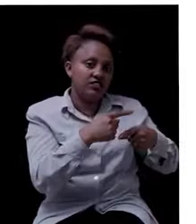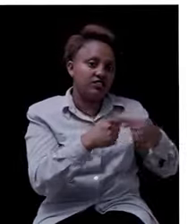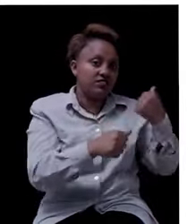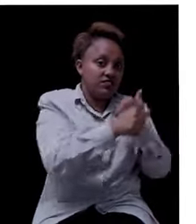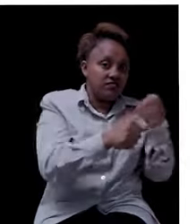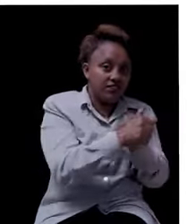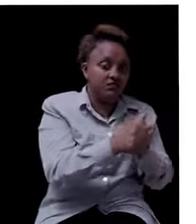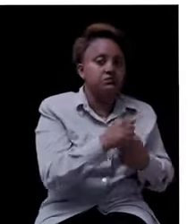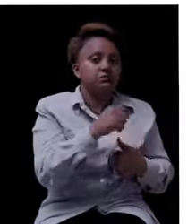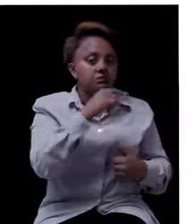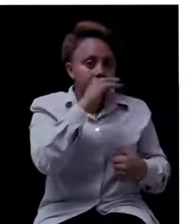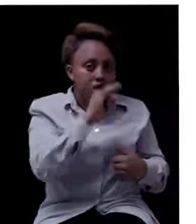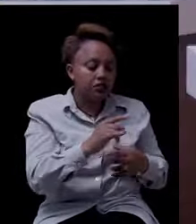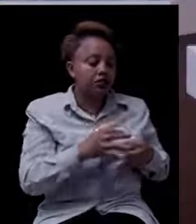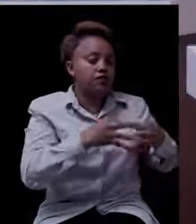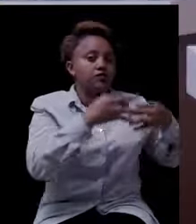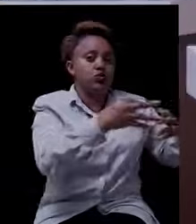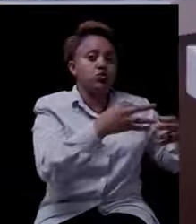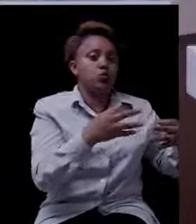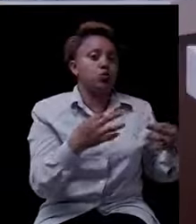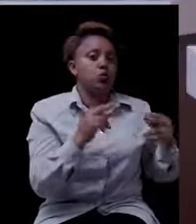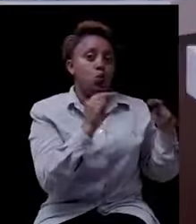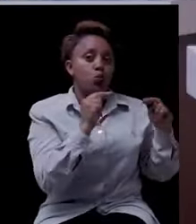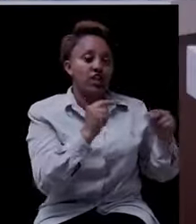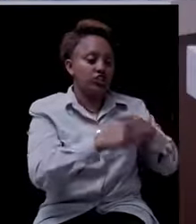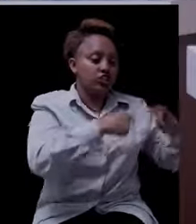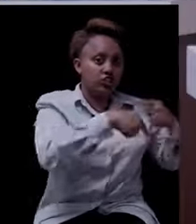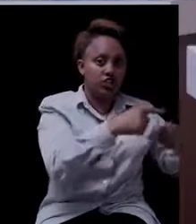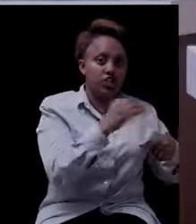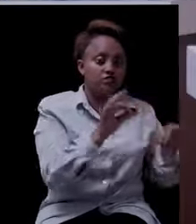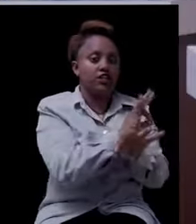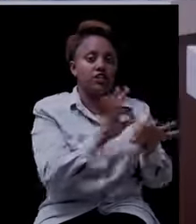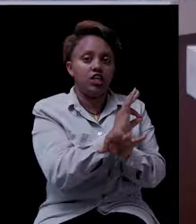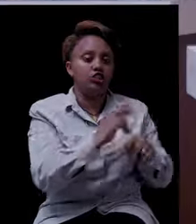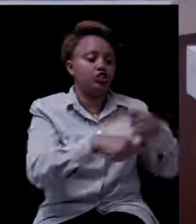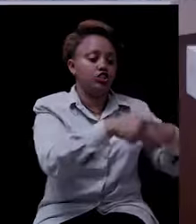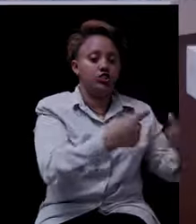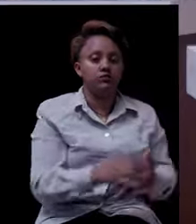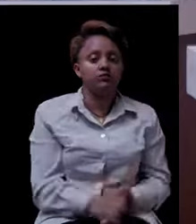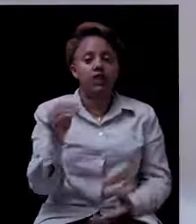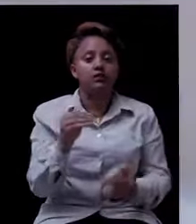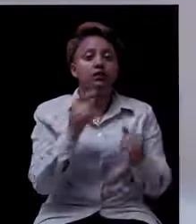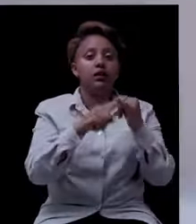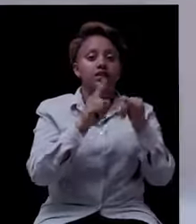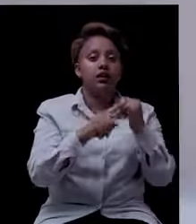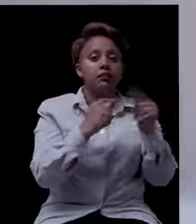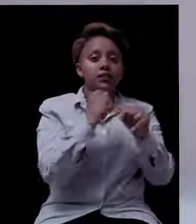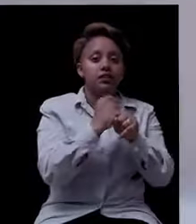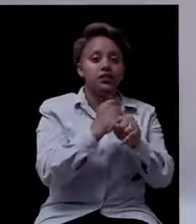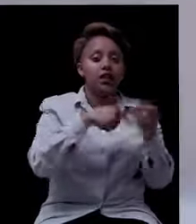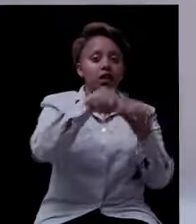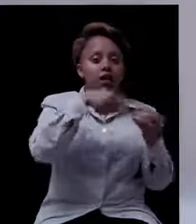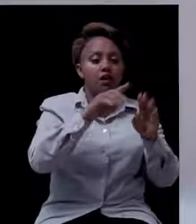genetic defects in an embryo or a child by transferring of a normal gene that works over the non-functional gene. The last